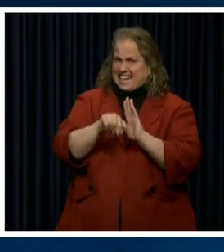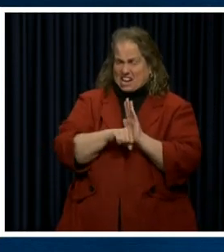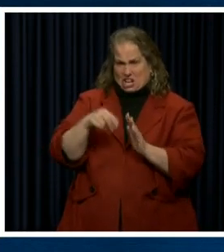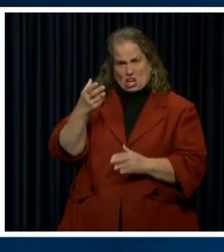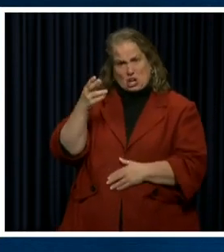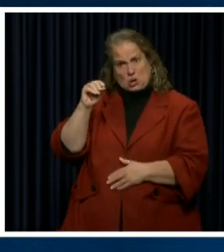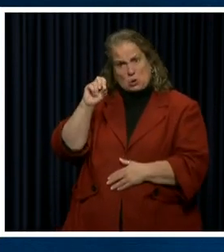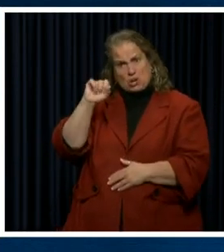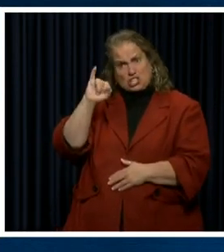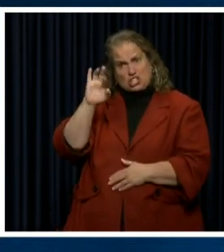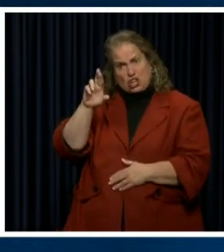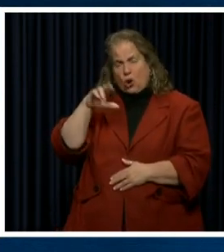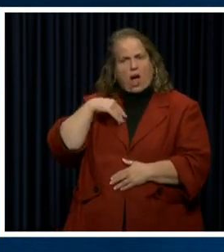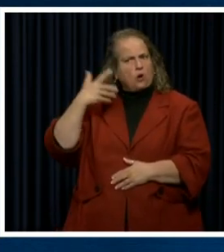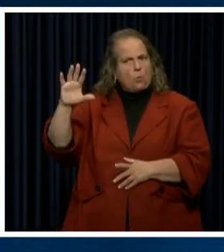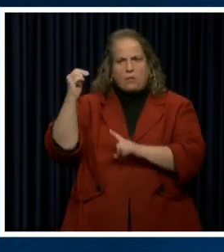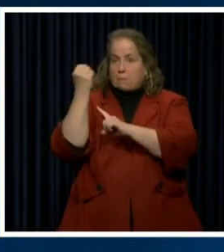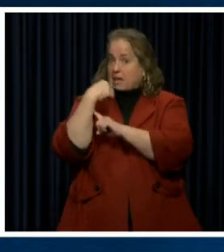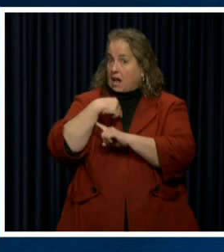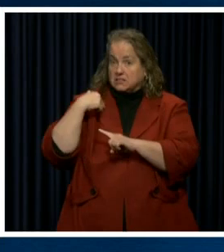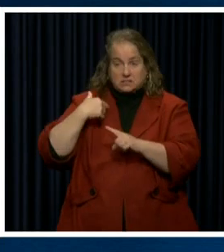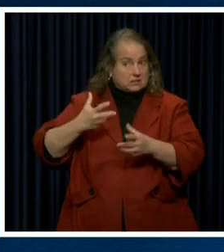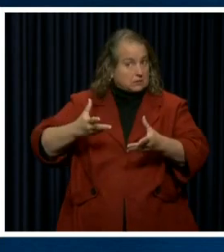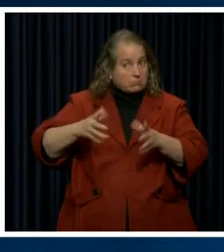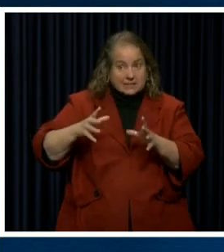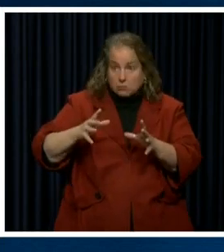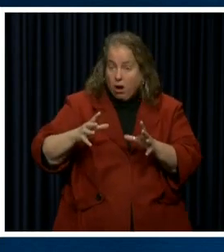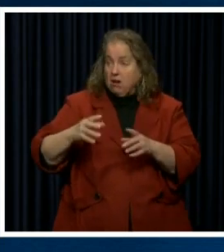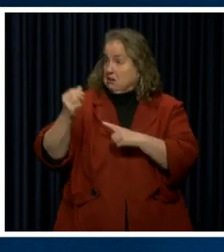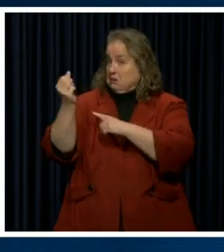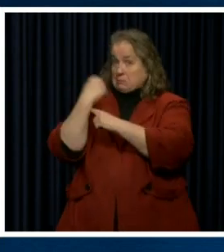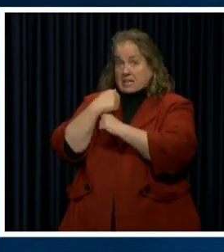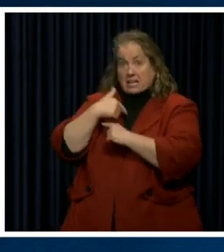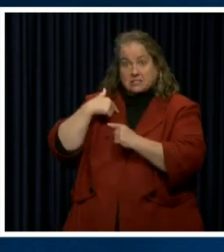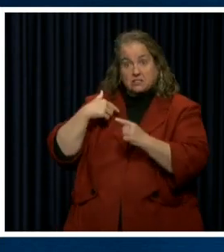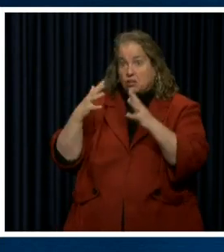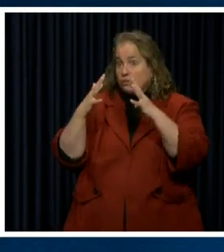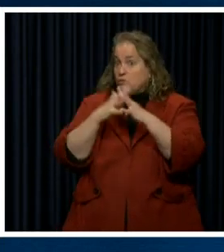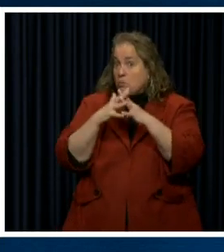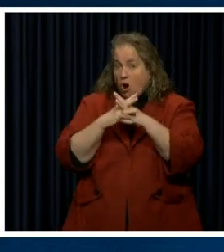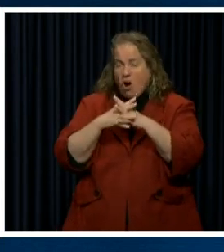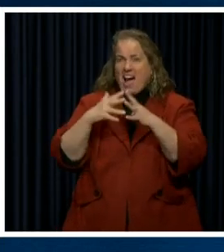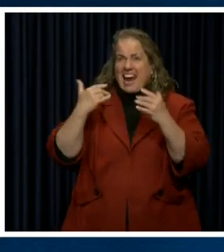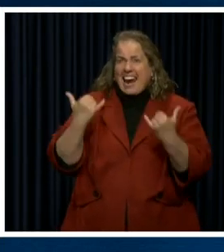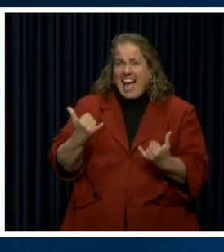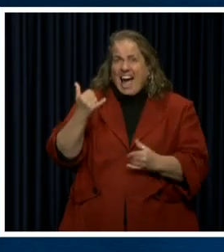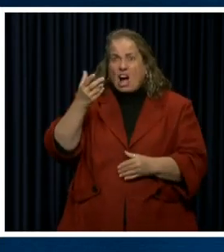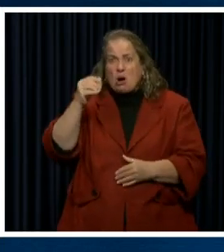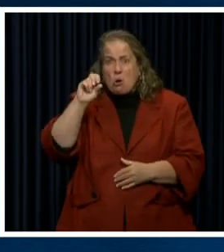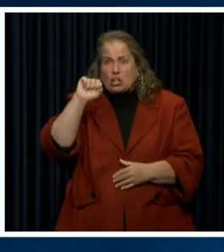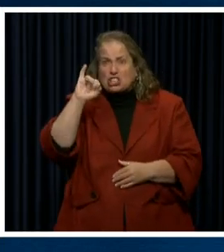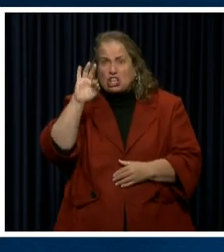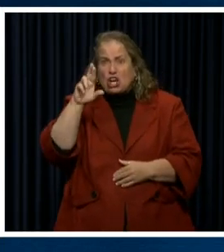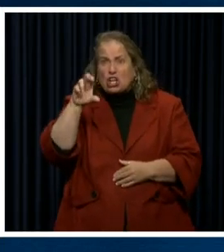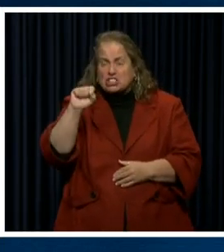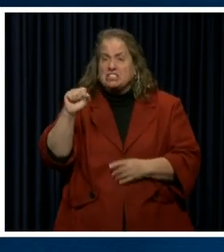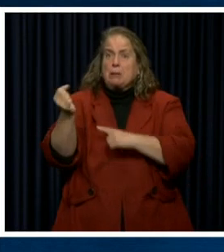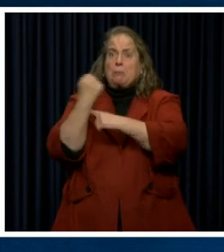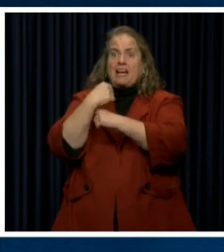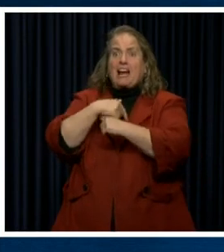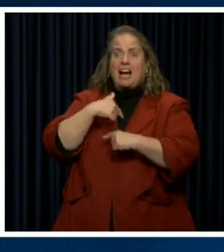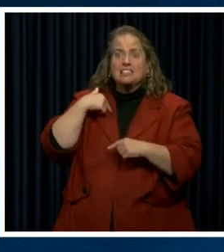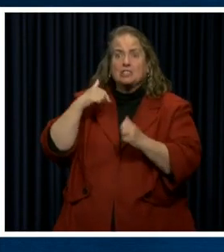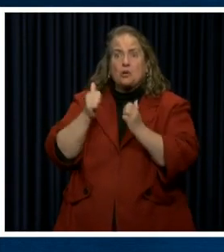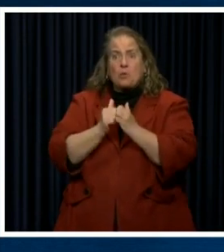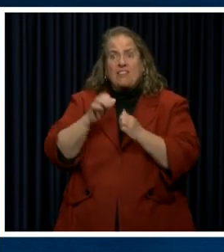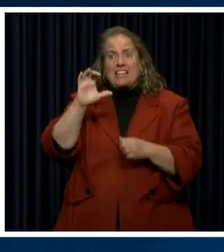in basketball or in football. Let's not let them beat us on the census and take the money that we should get from the federal government.